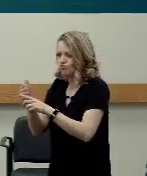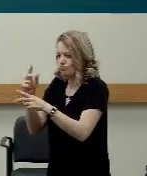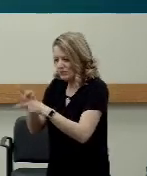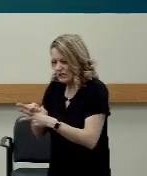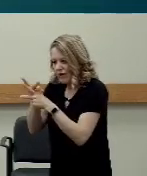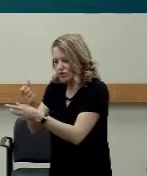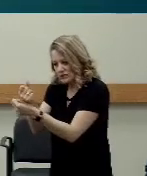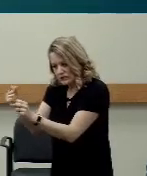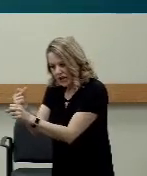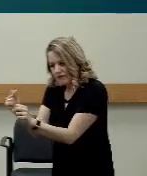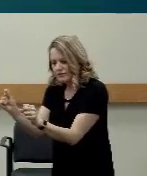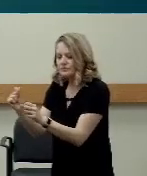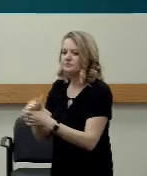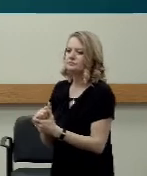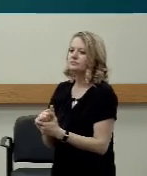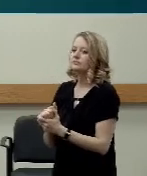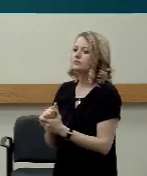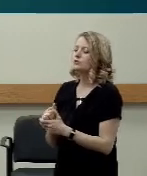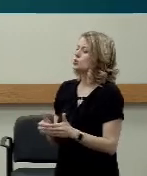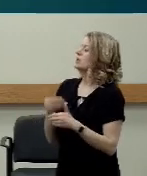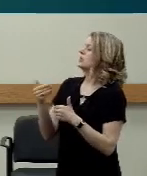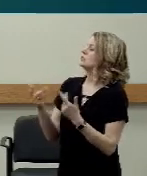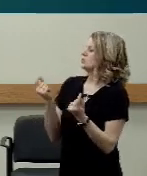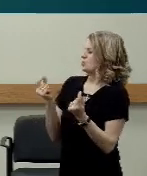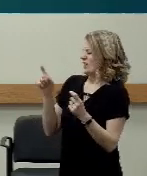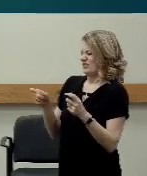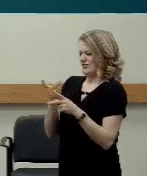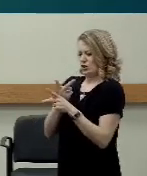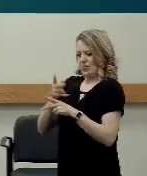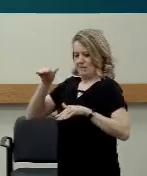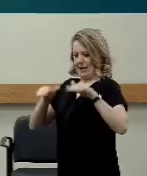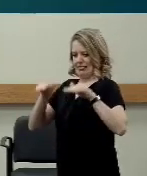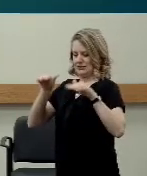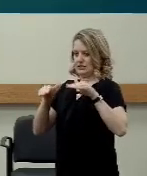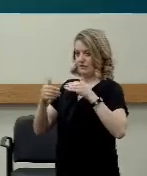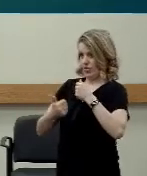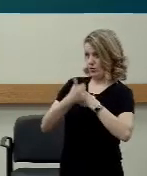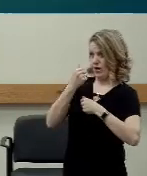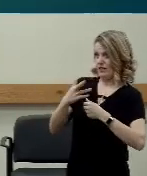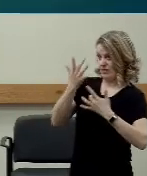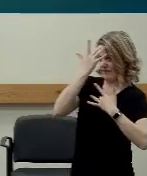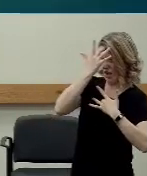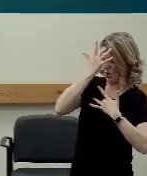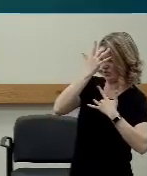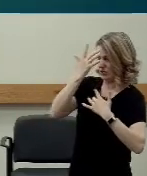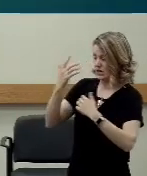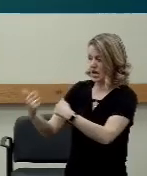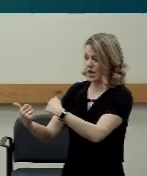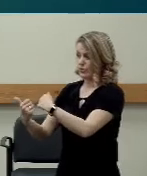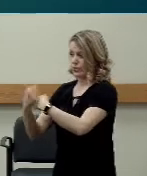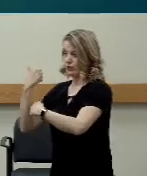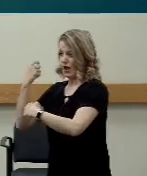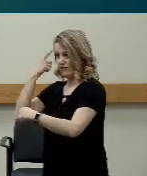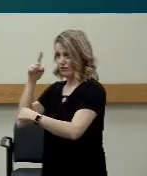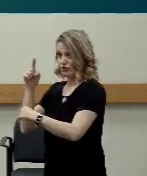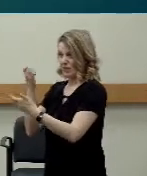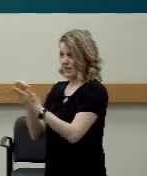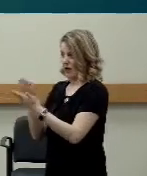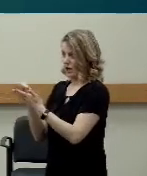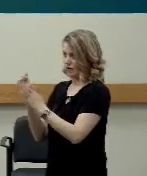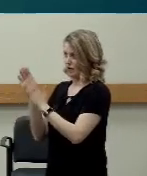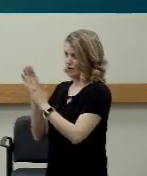The next logical step is to balance the threat of this virus with the threat being created by a faltering